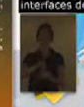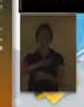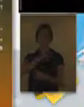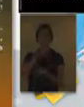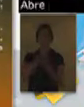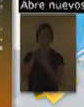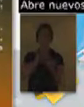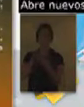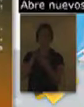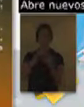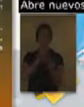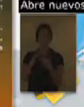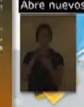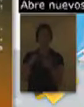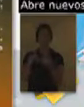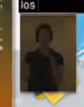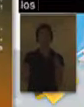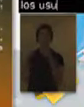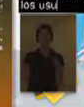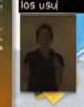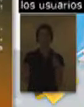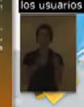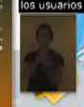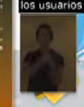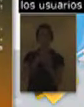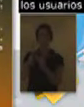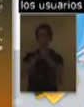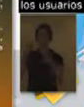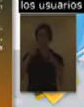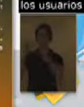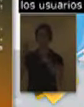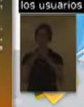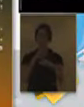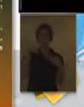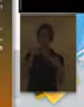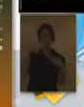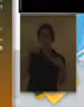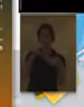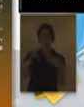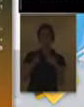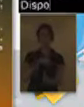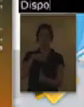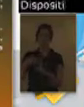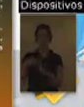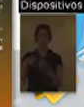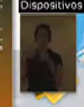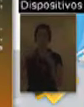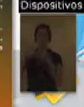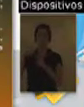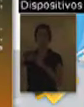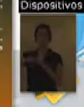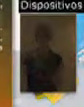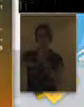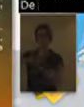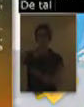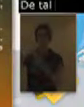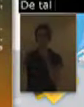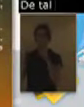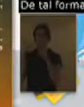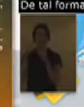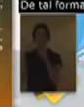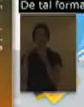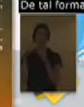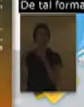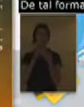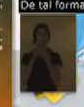It looks at new channels for communication for the users in the home with